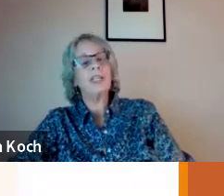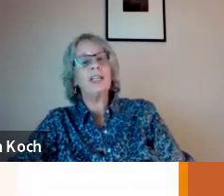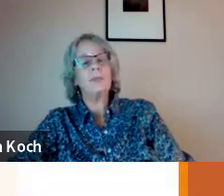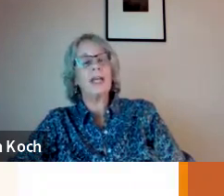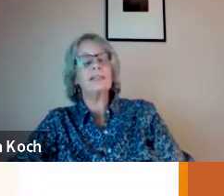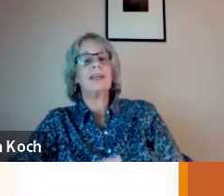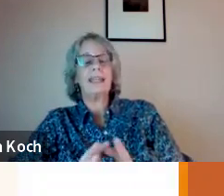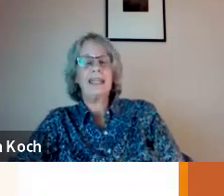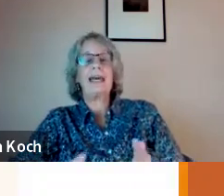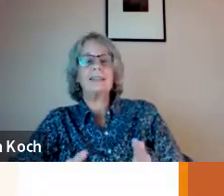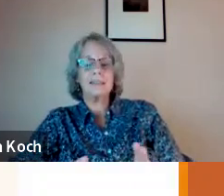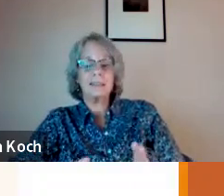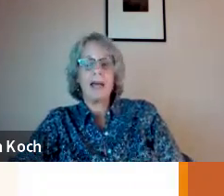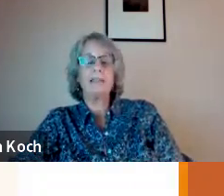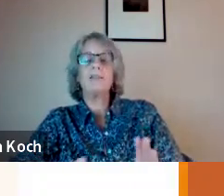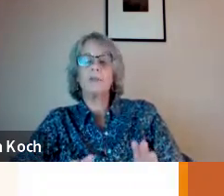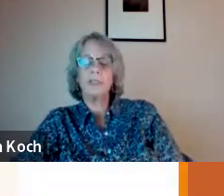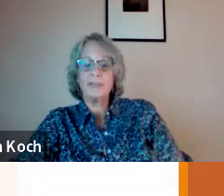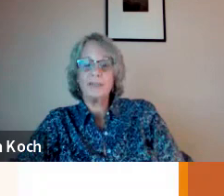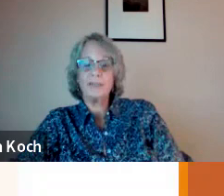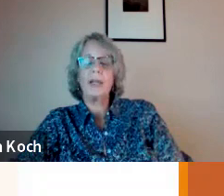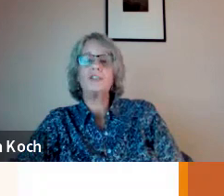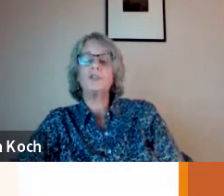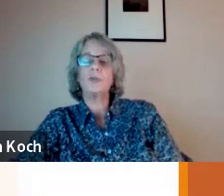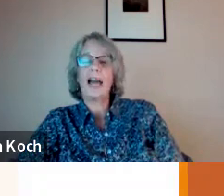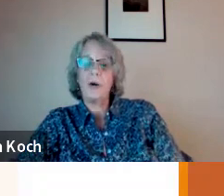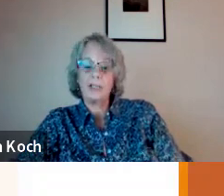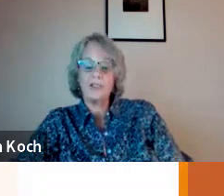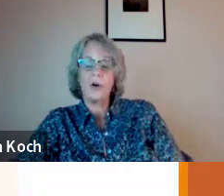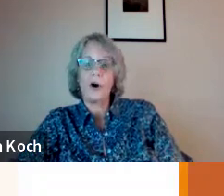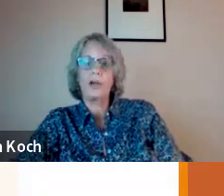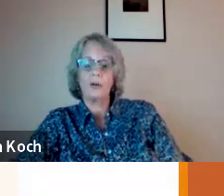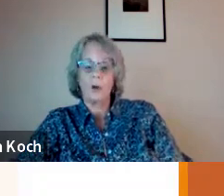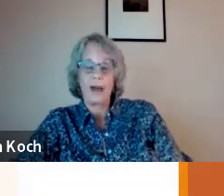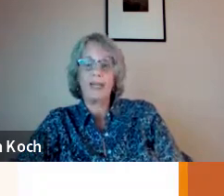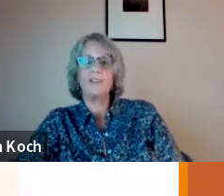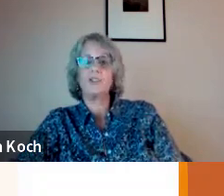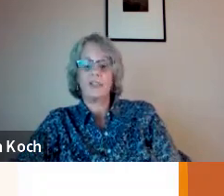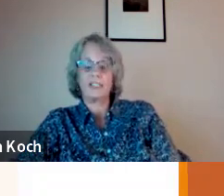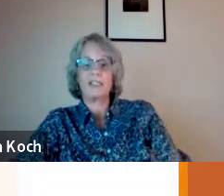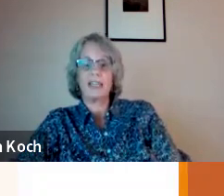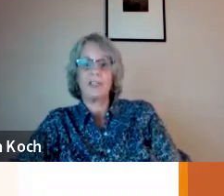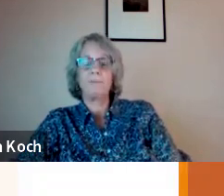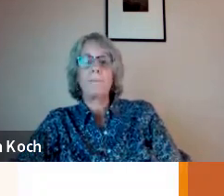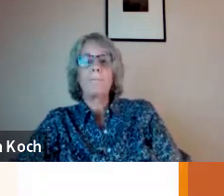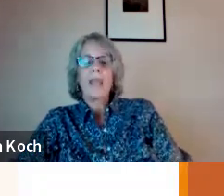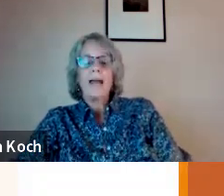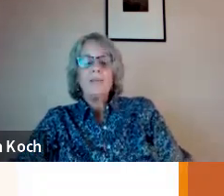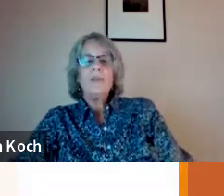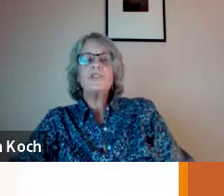and Mr. Malee explains that he has signed the release of information to allow us to talk about getting services to